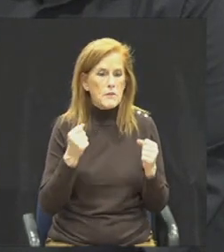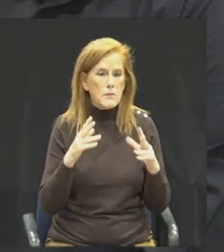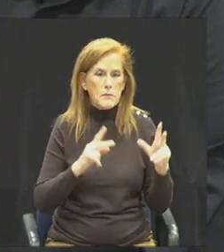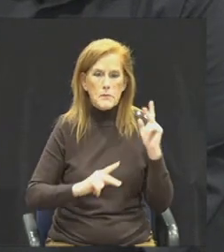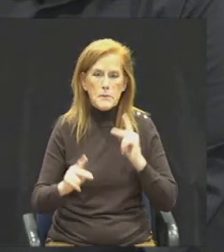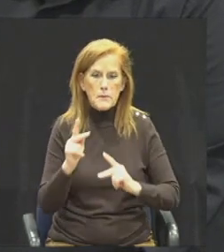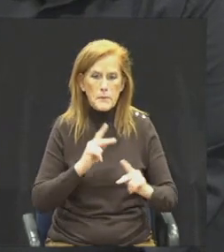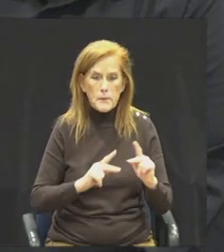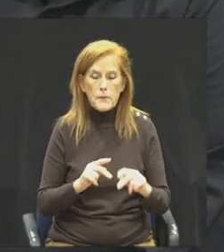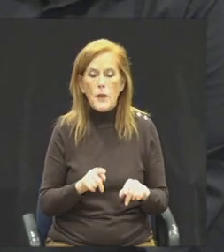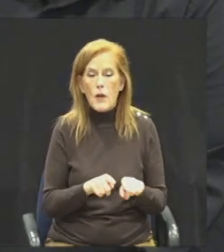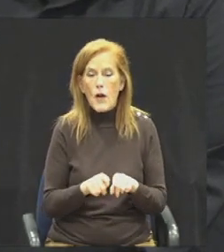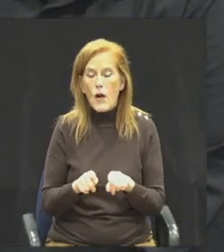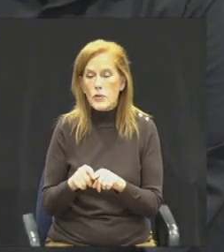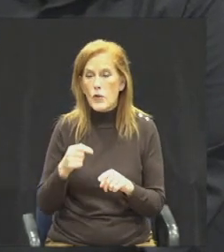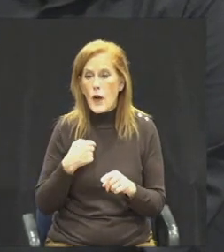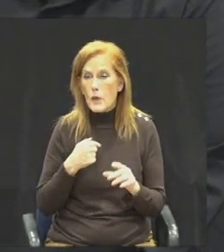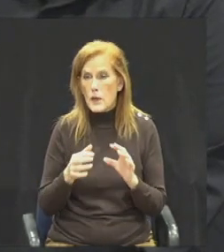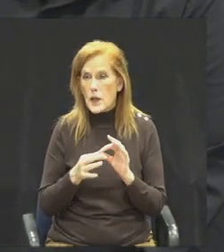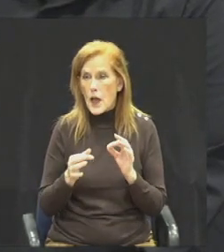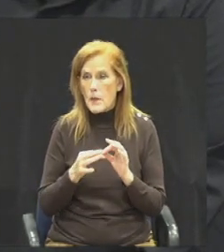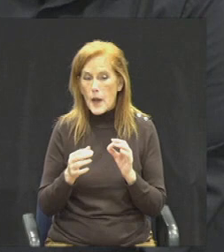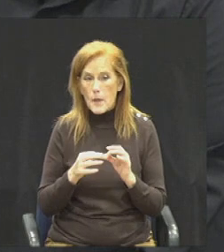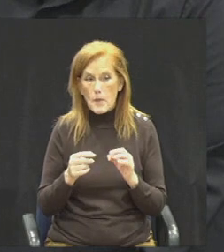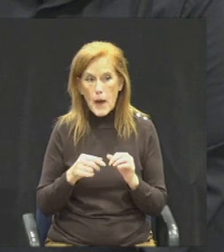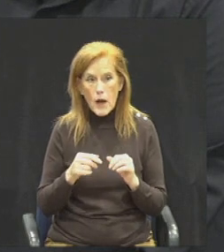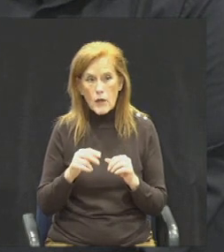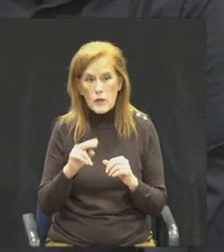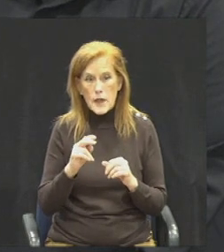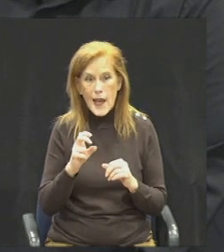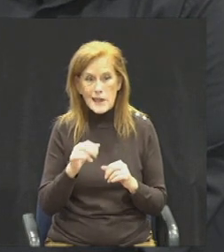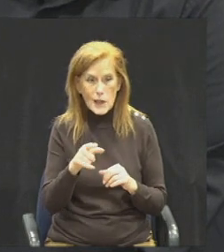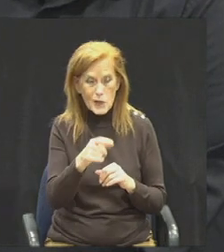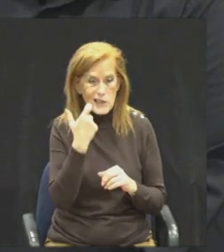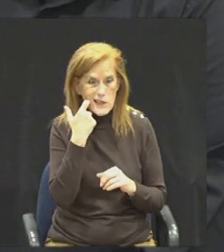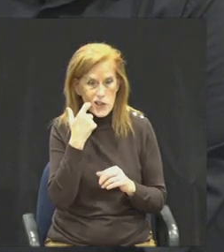And I did want to make another comment on what you said real quick, Nancy.